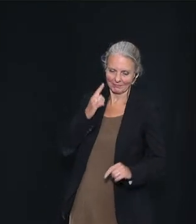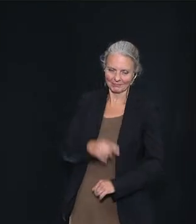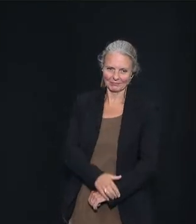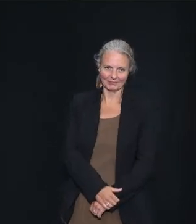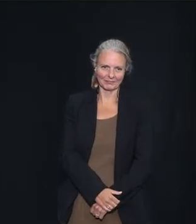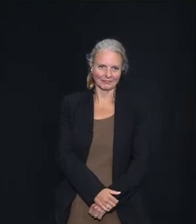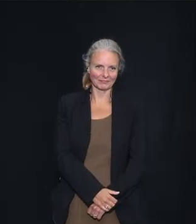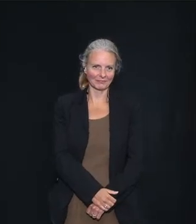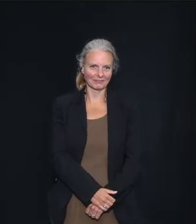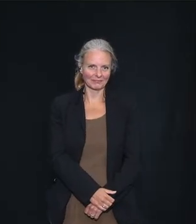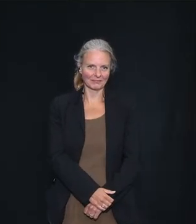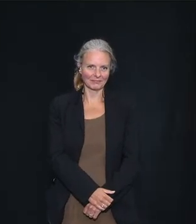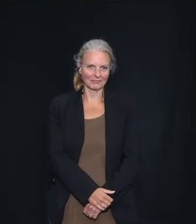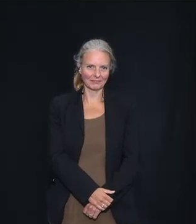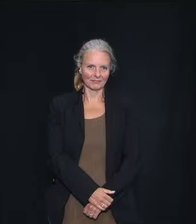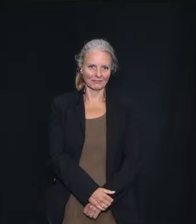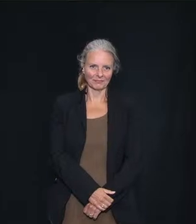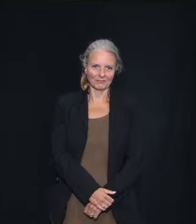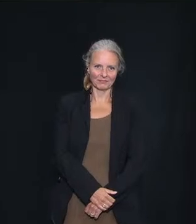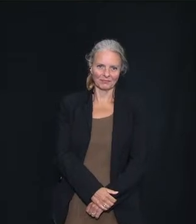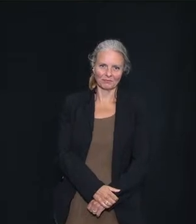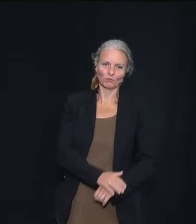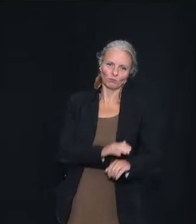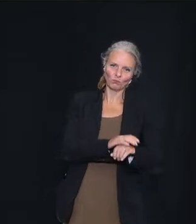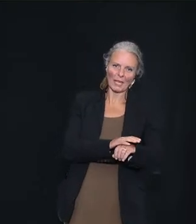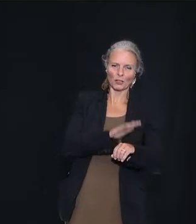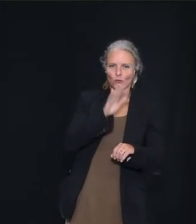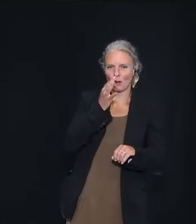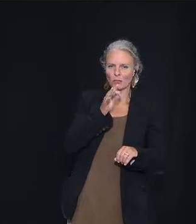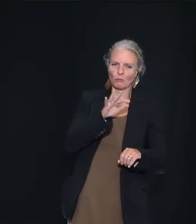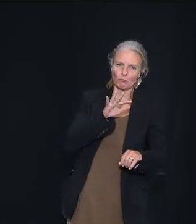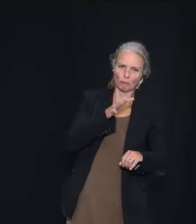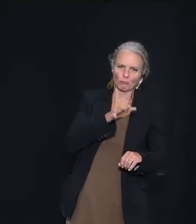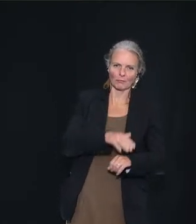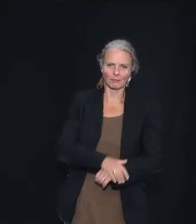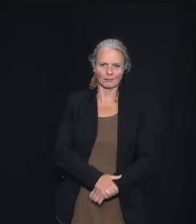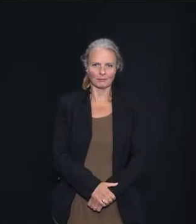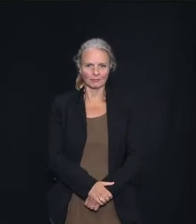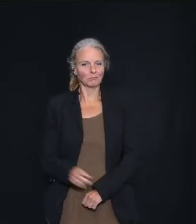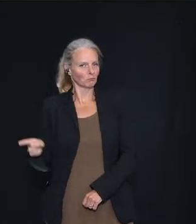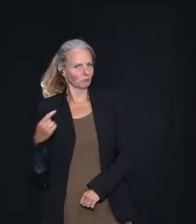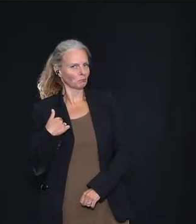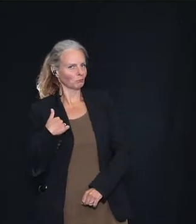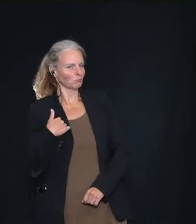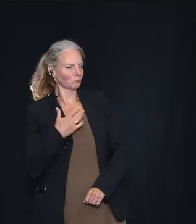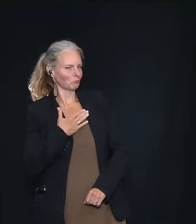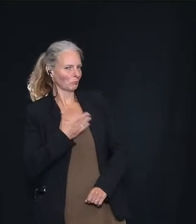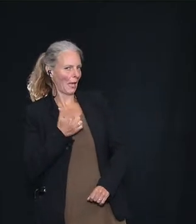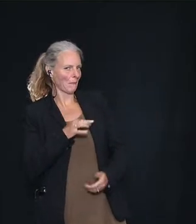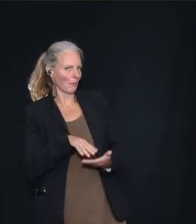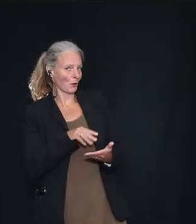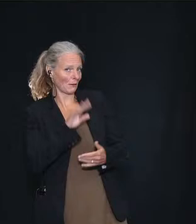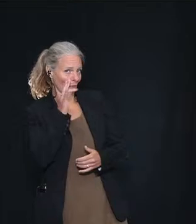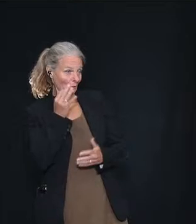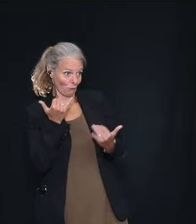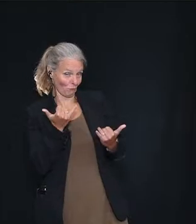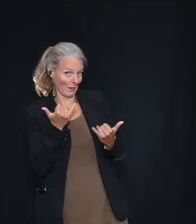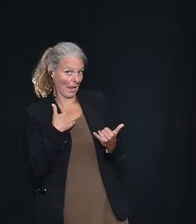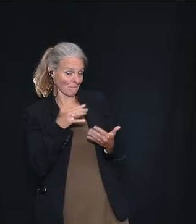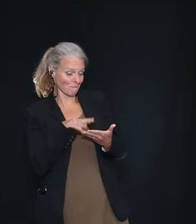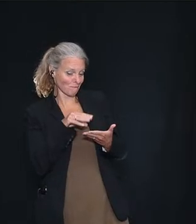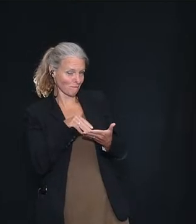French, and English. English, French. I'm learning French. Yeah, right now I'm going